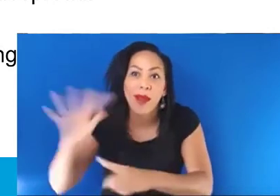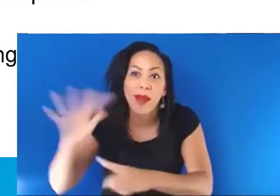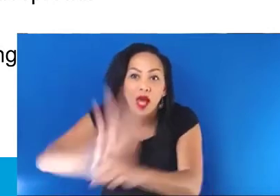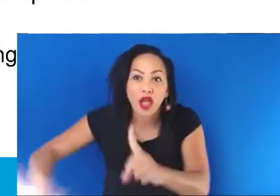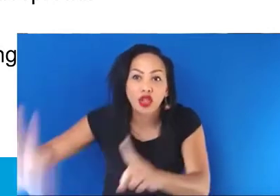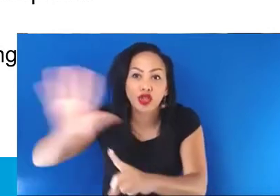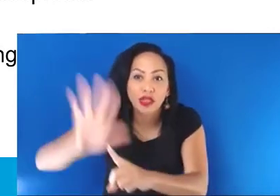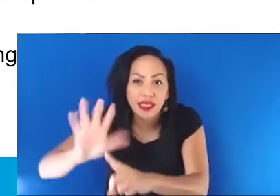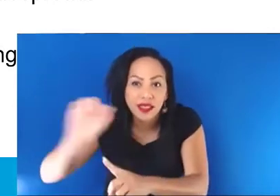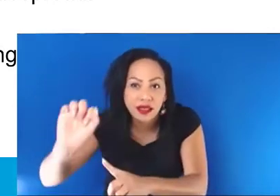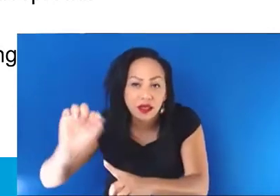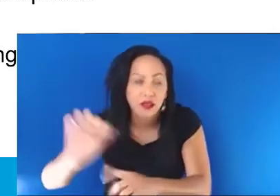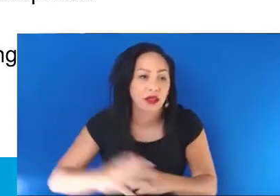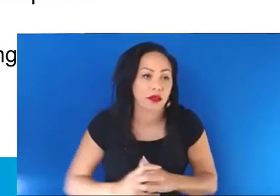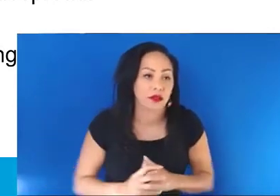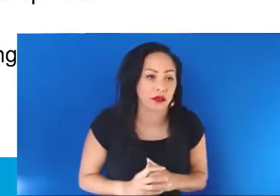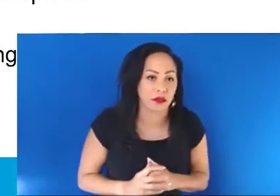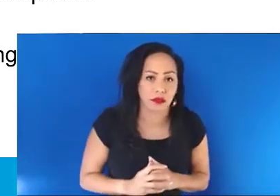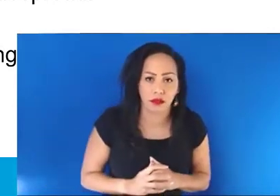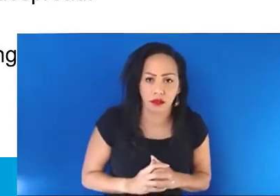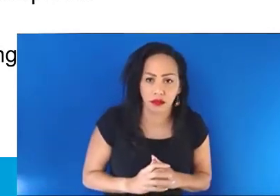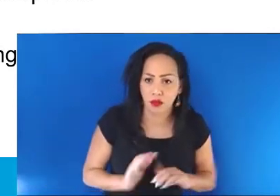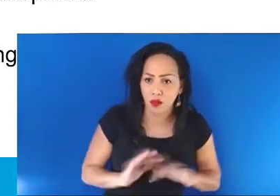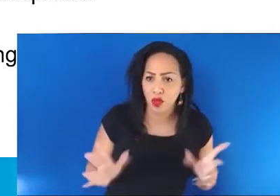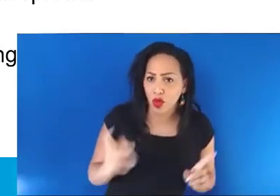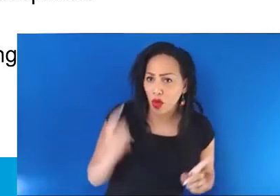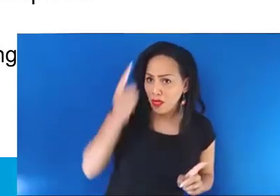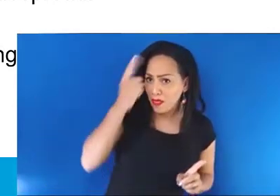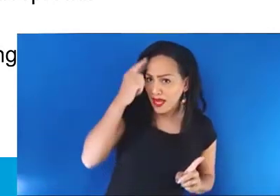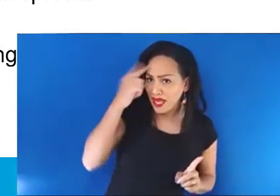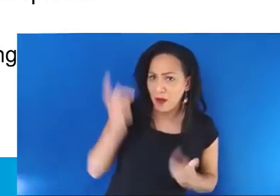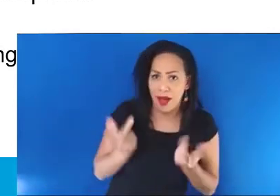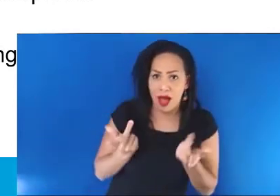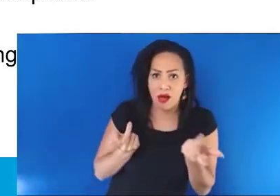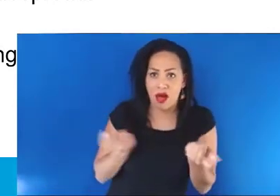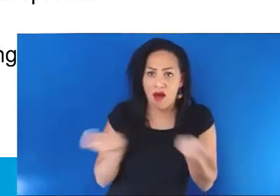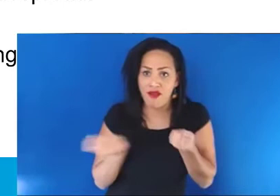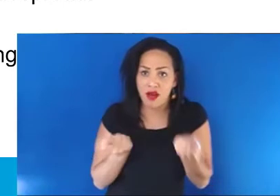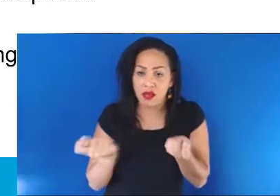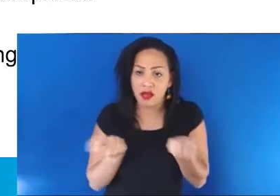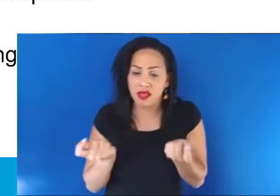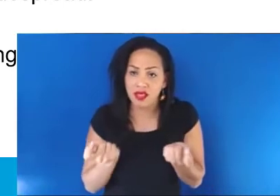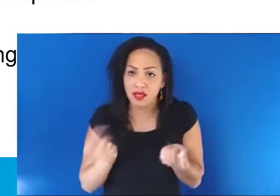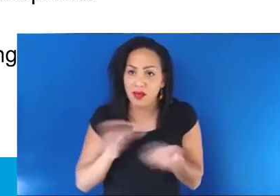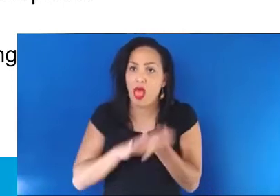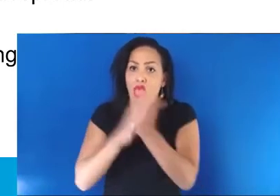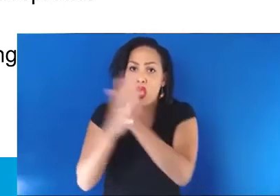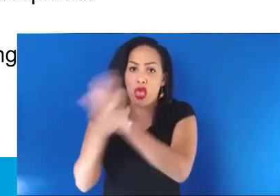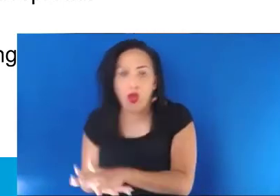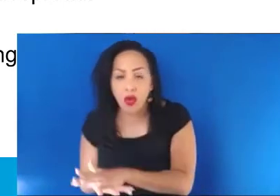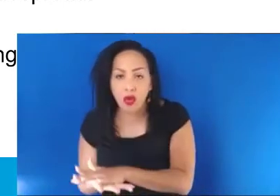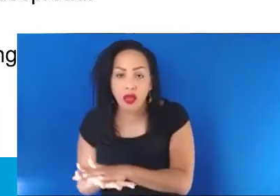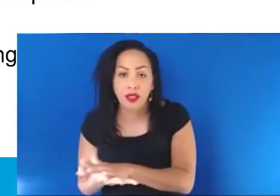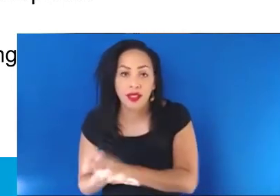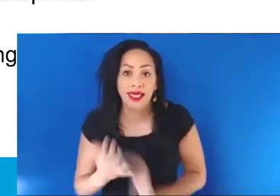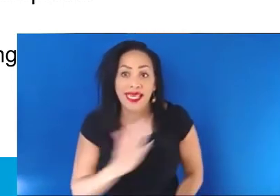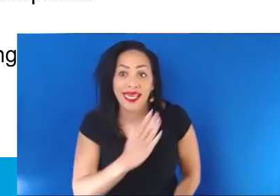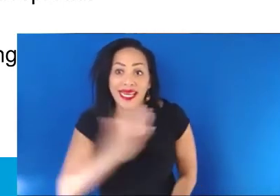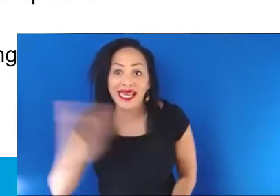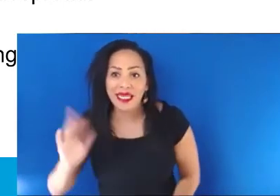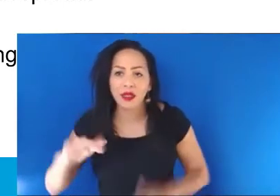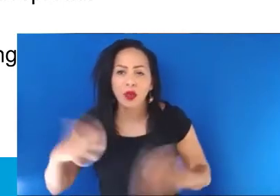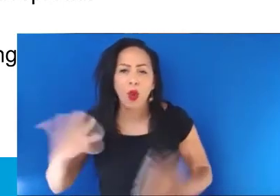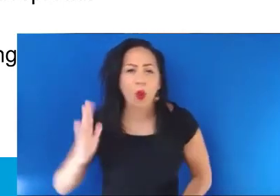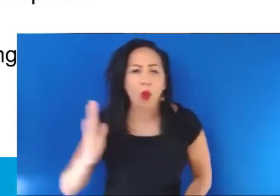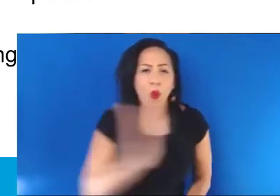fact that governance has been quite seriously disrupted in, for example, East or West African countries, and much